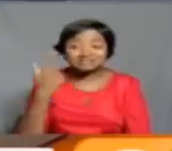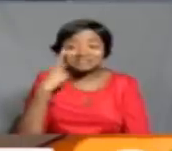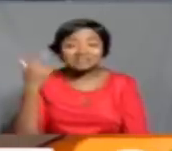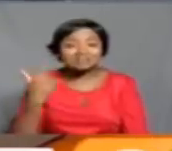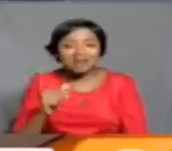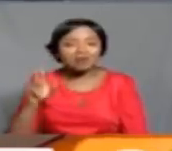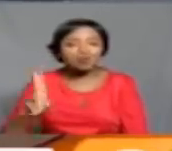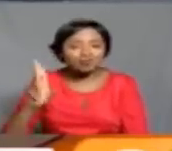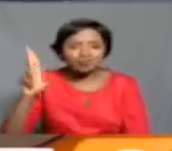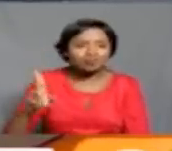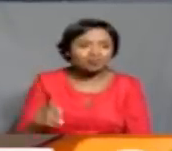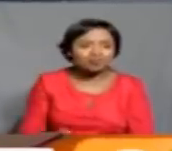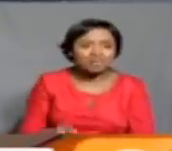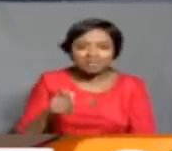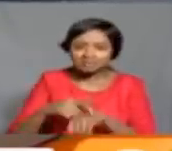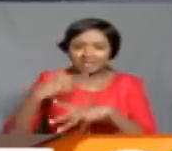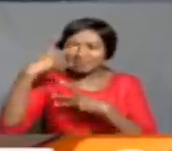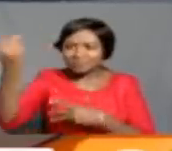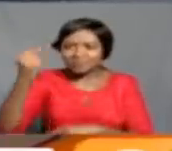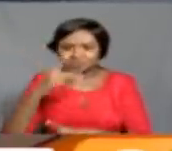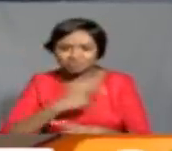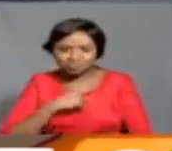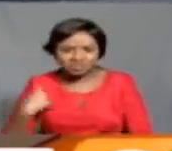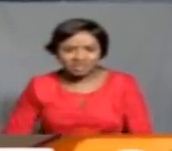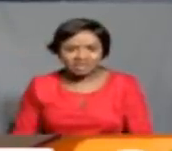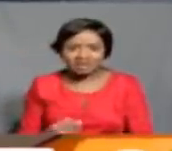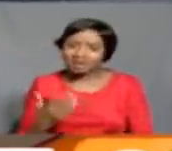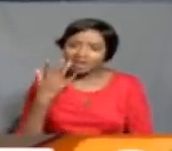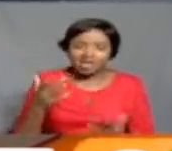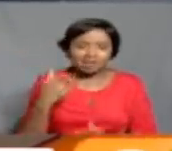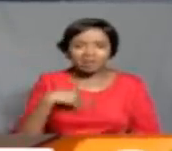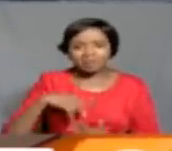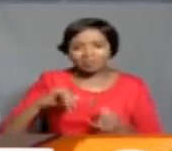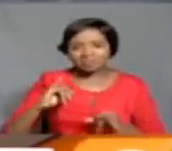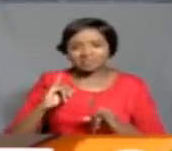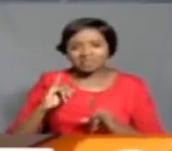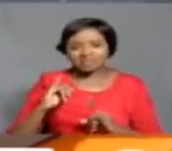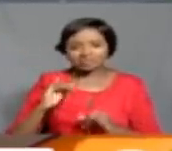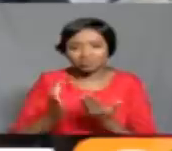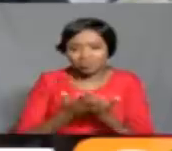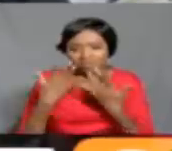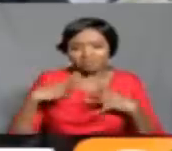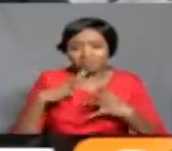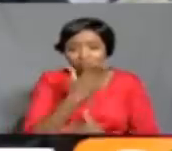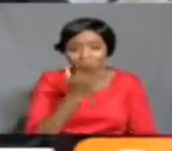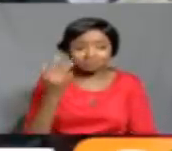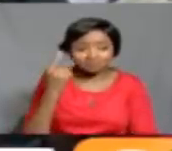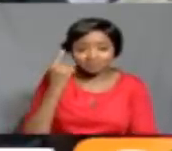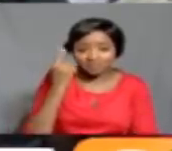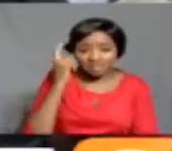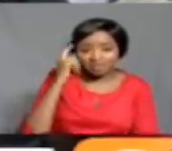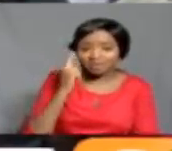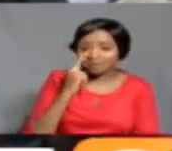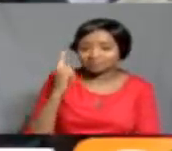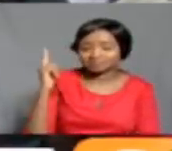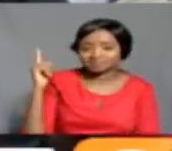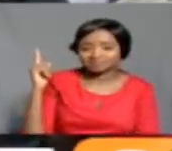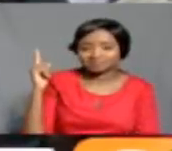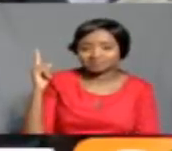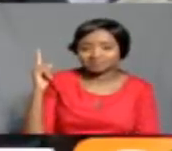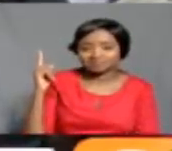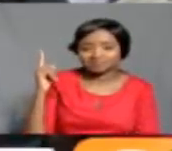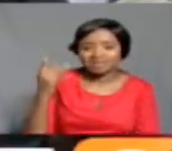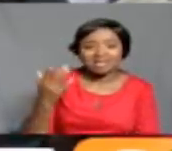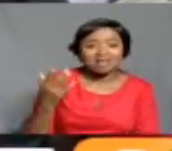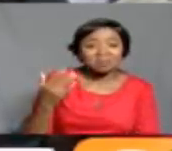since we last saw him in China? And maybe we can just remind our viewers. First of all, we don't know the last what time we saw